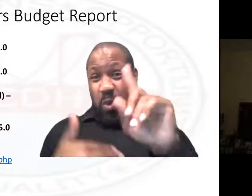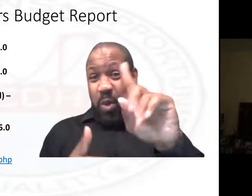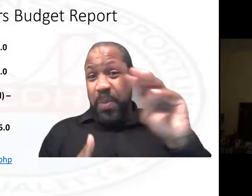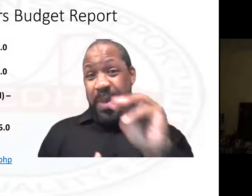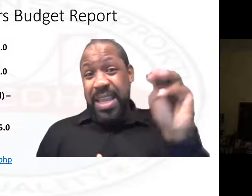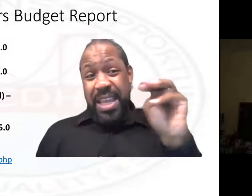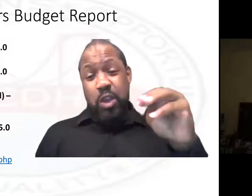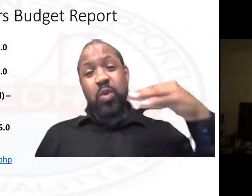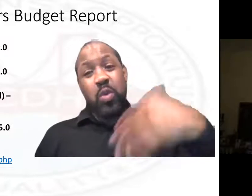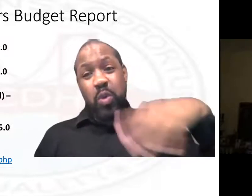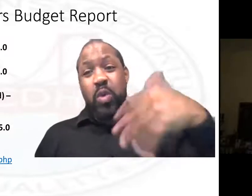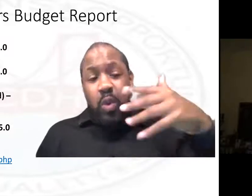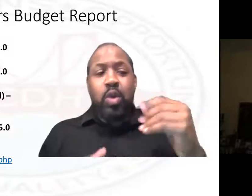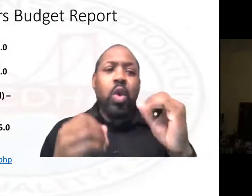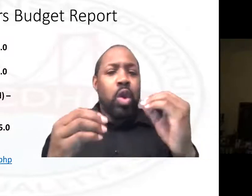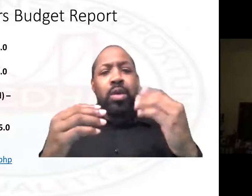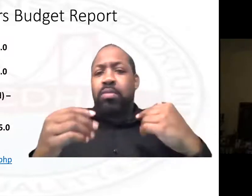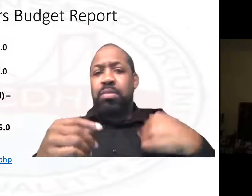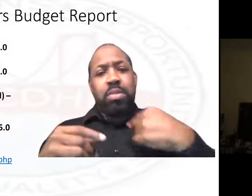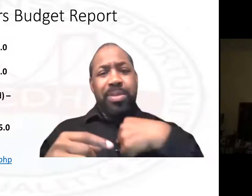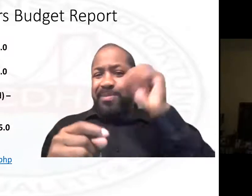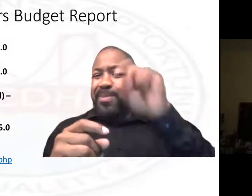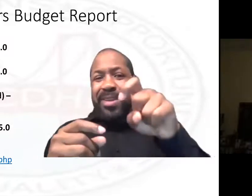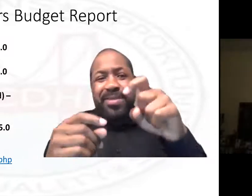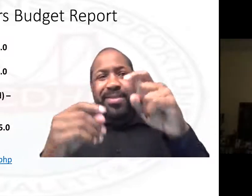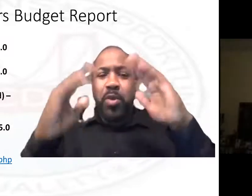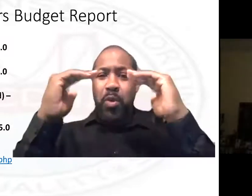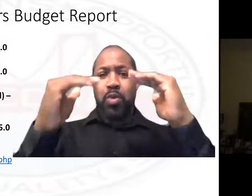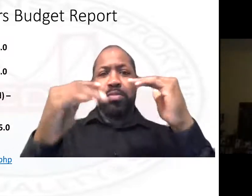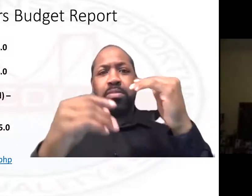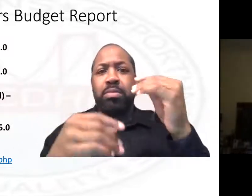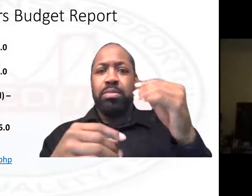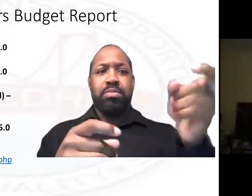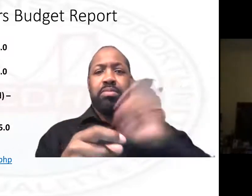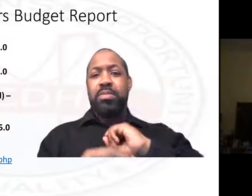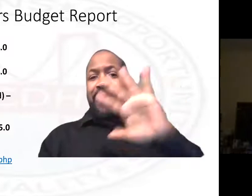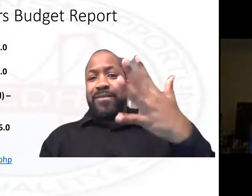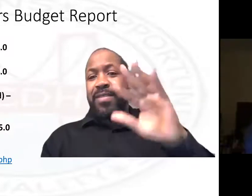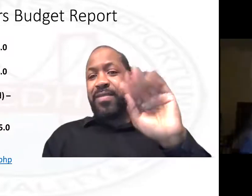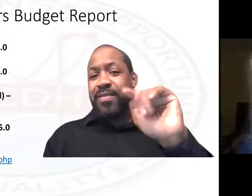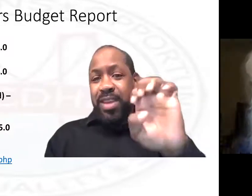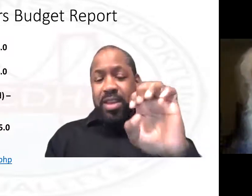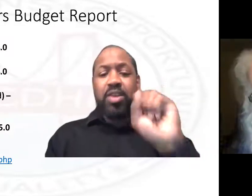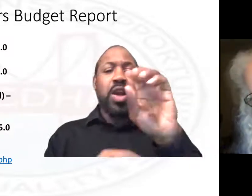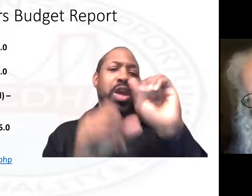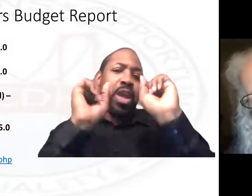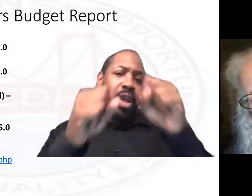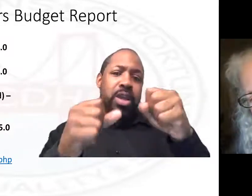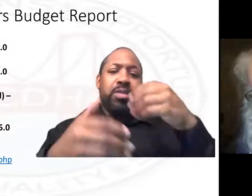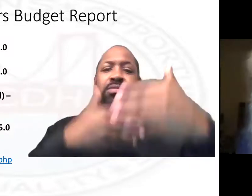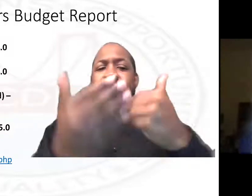know what'll happen, but I mean, it's going to be it's getting close to $1 million, but at the same time, we have these